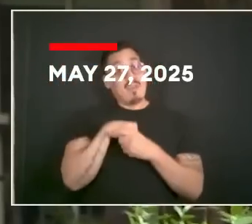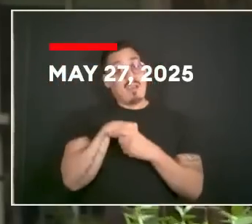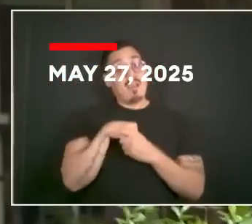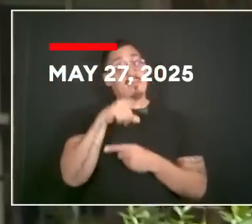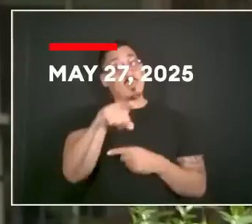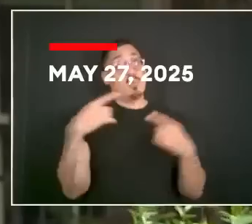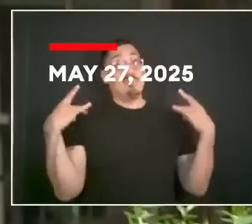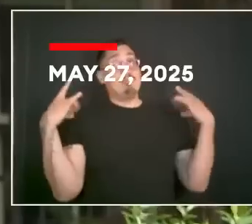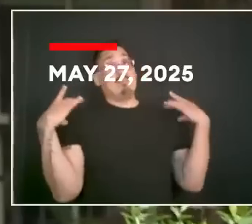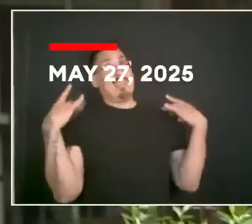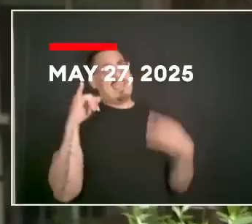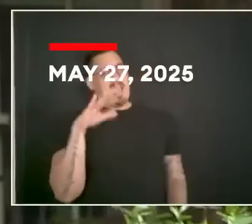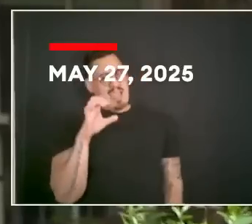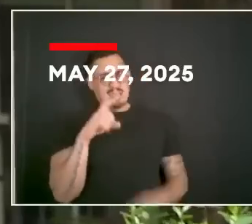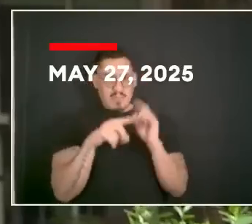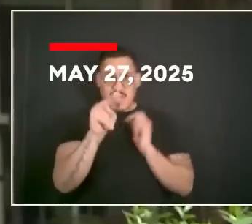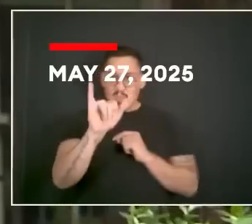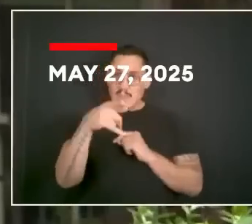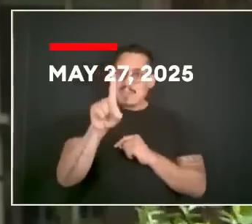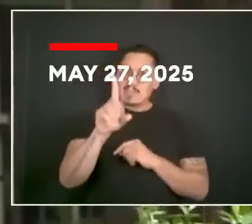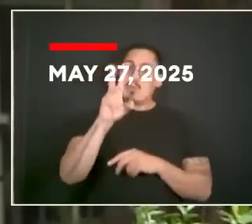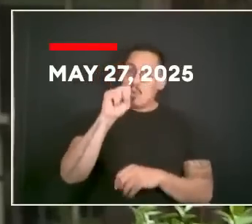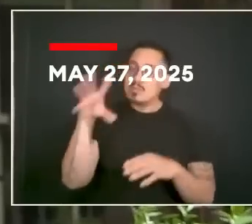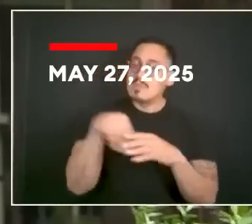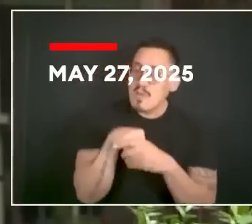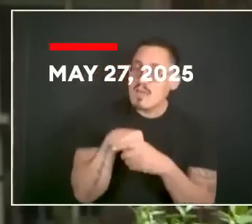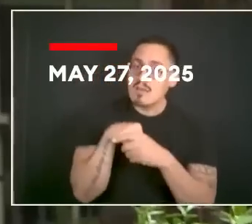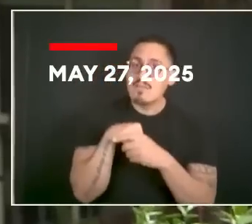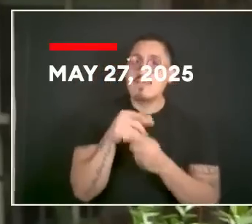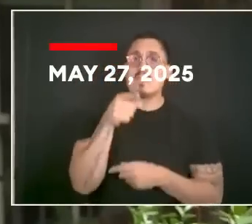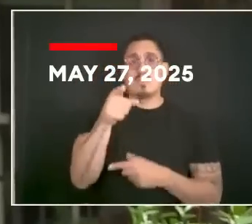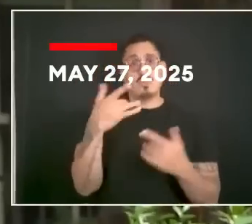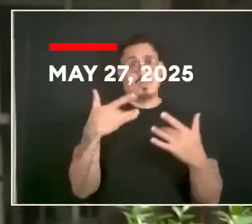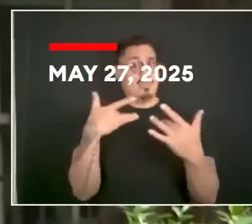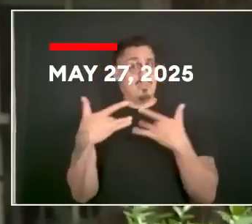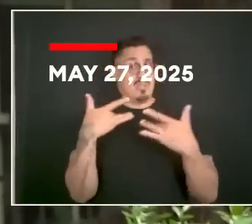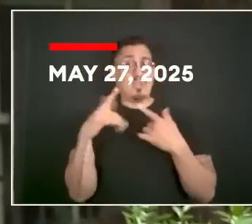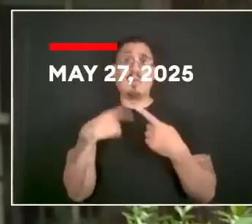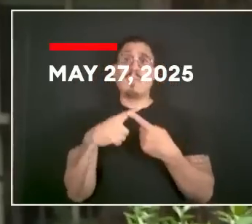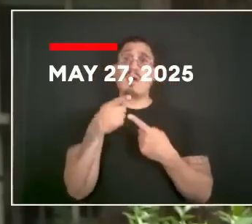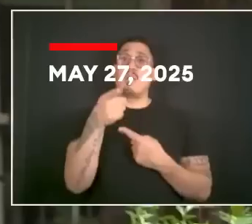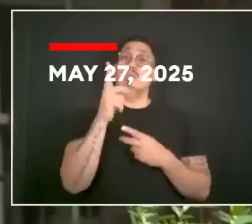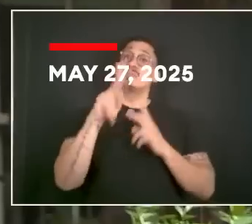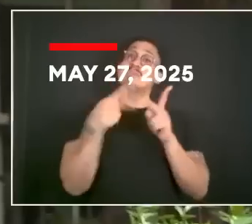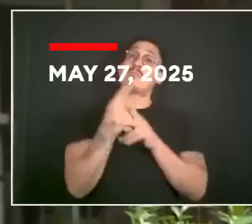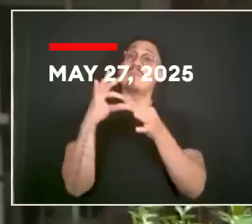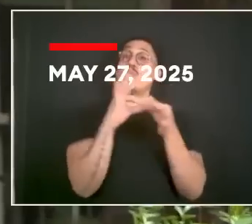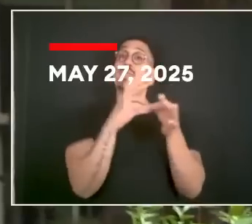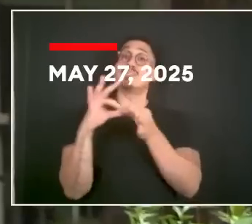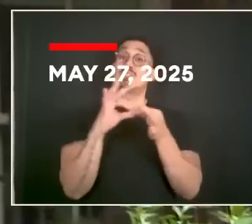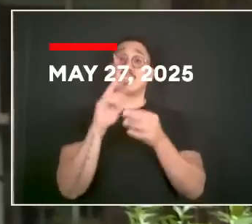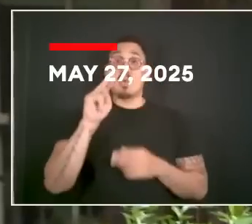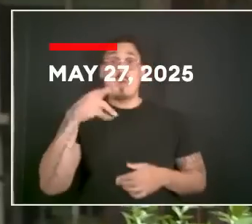in this case? And are you concerned that cooperation with federal authorities, like in a case like this, might inadvertently result in immigration enforcement